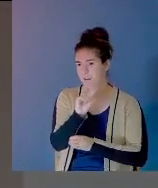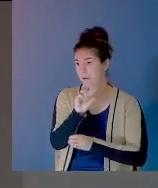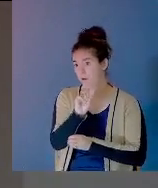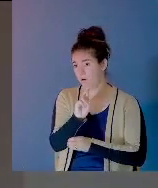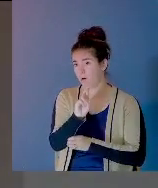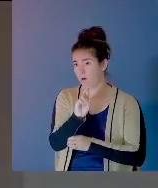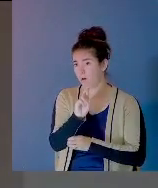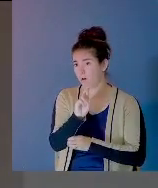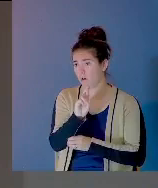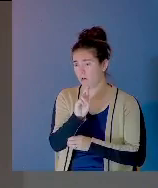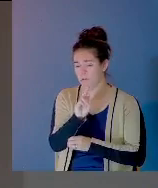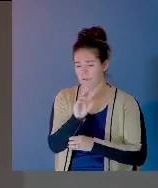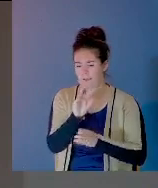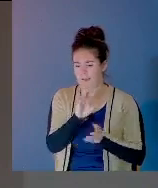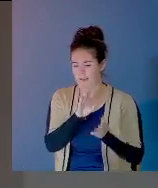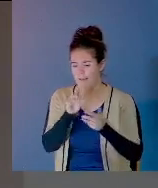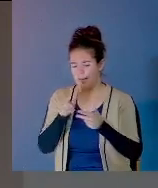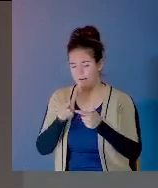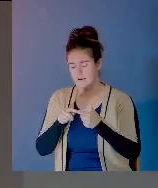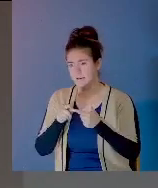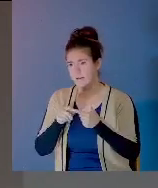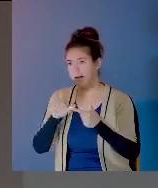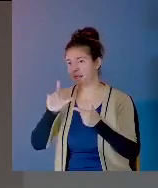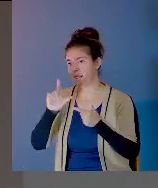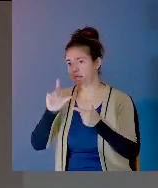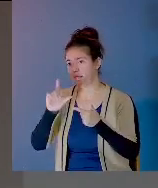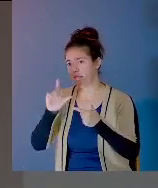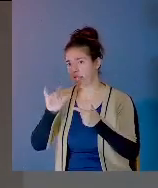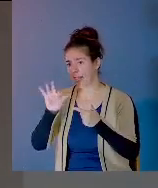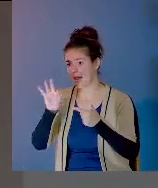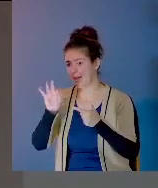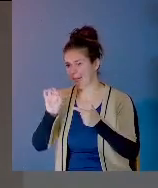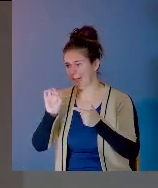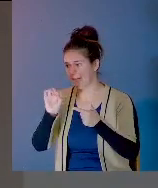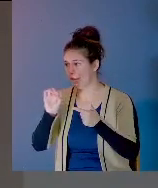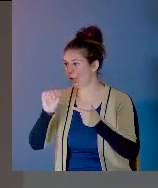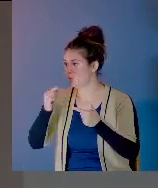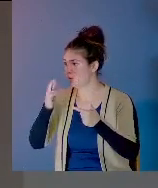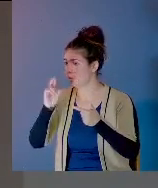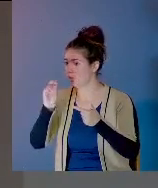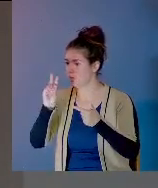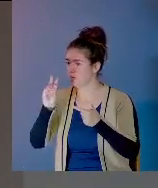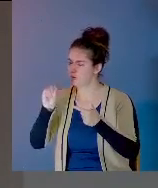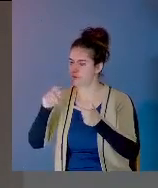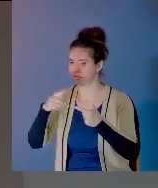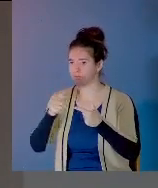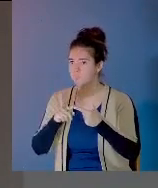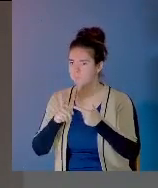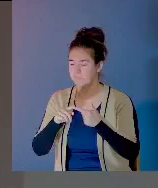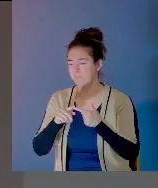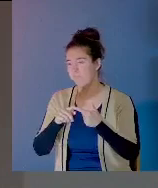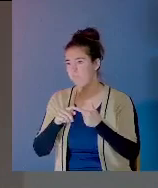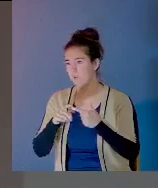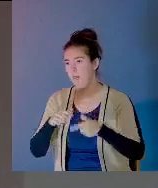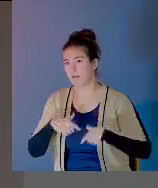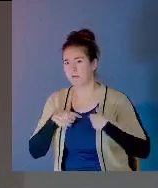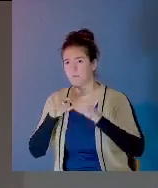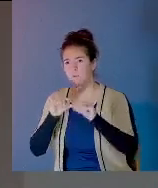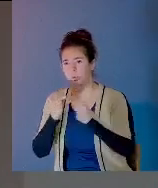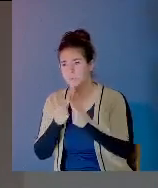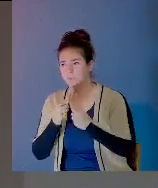life groups that we hold on to, that support us and pray for us and lift us up.